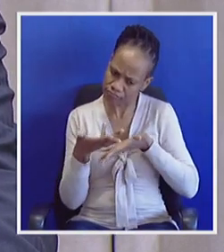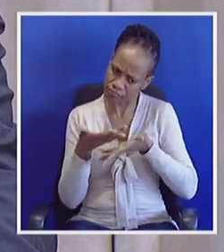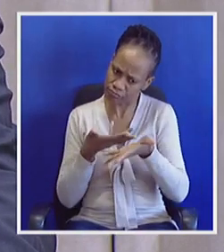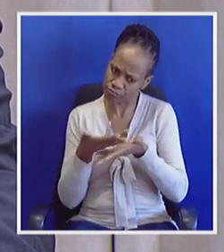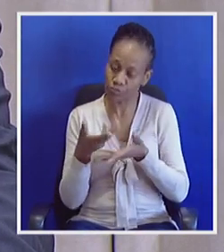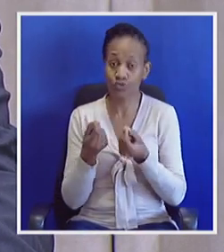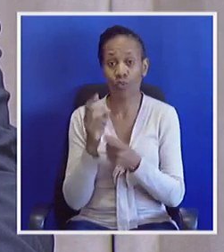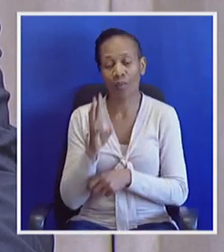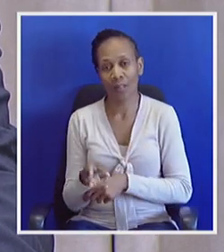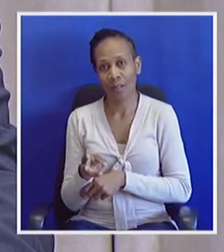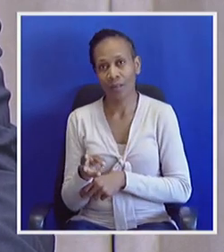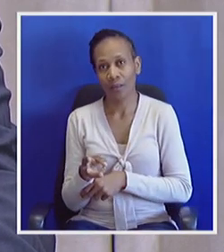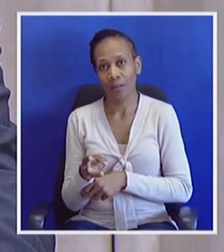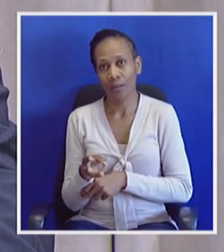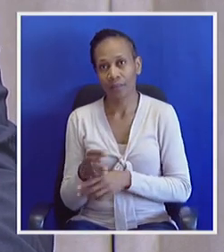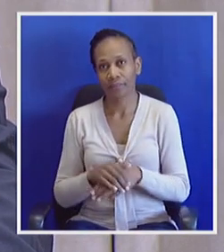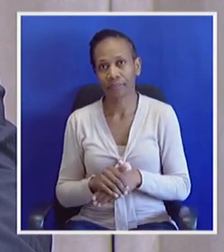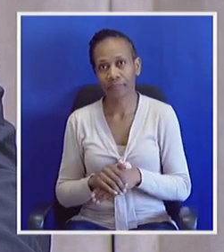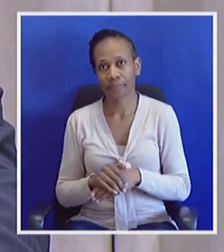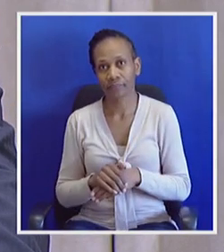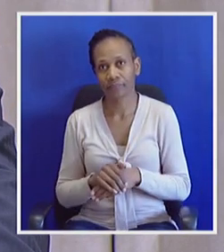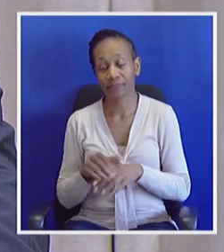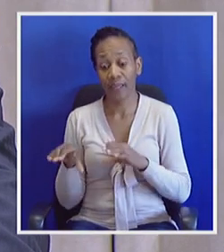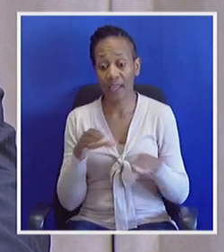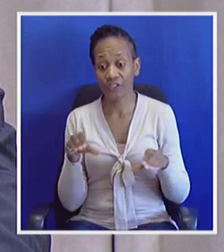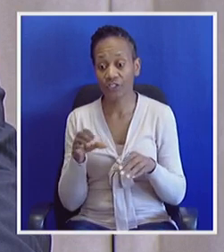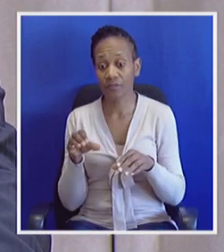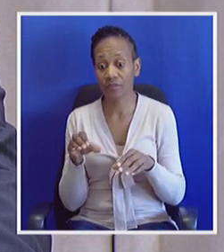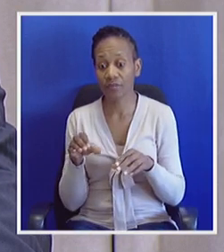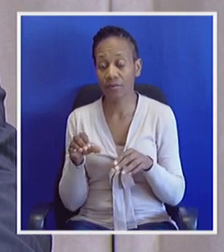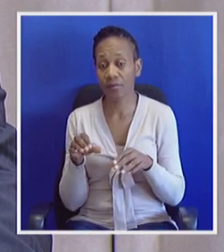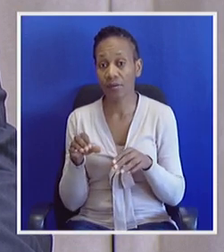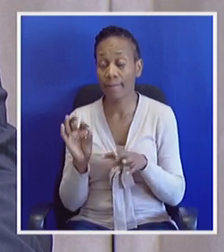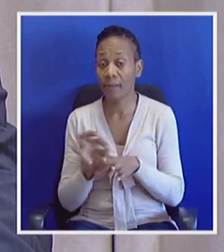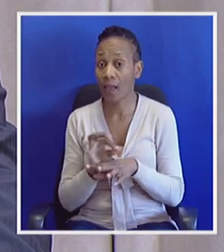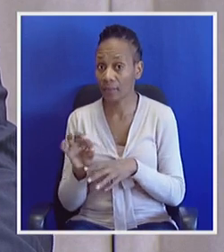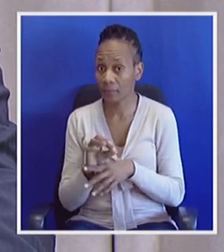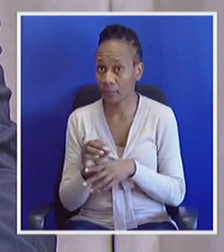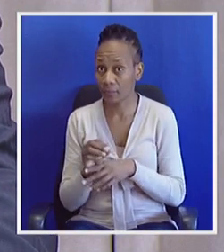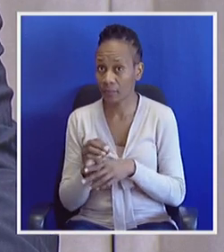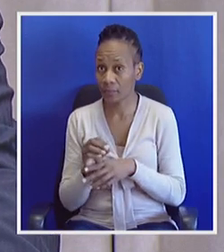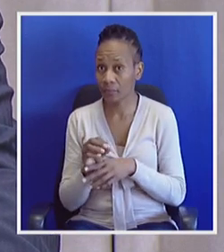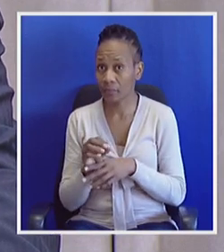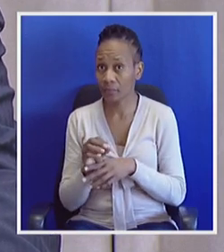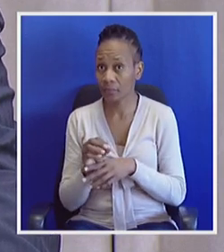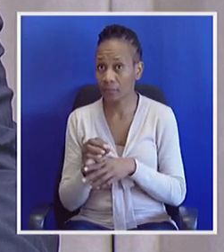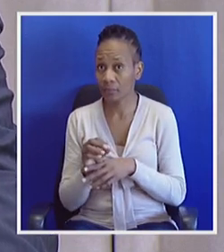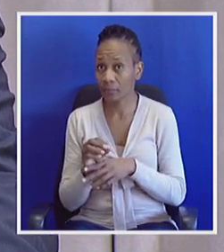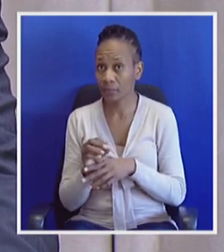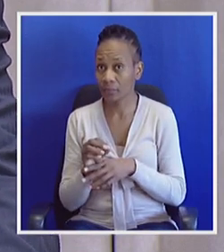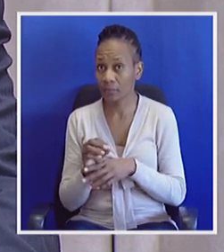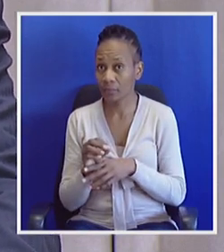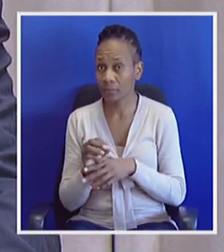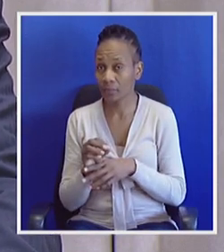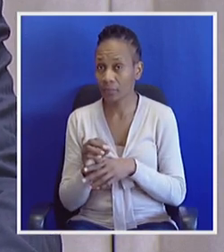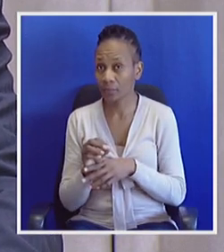the Treatment Action Campaign colleagues, as far as to myself, never